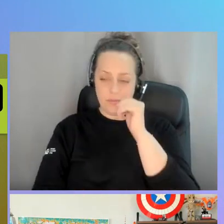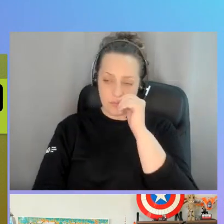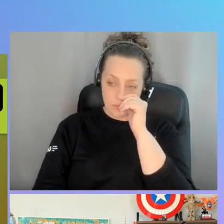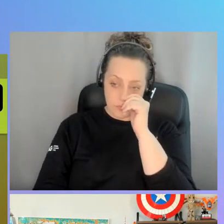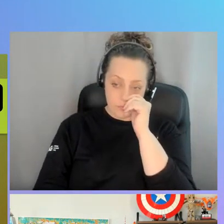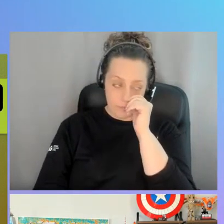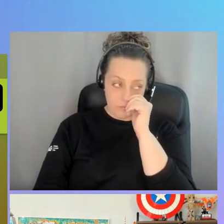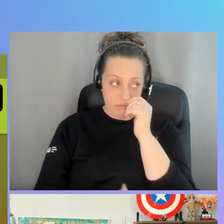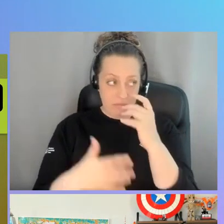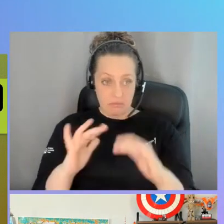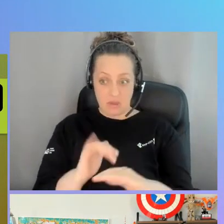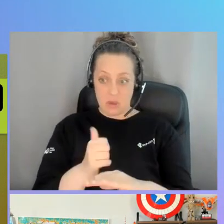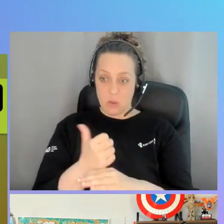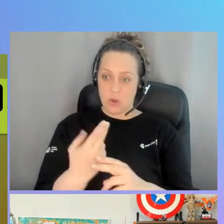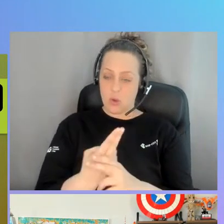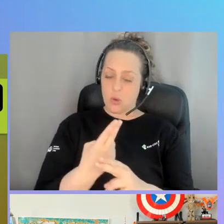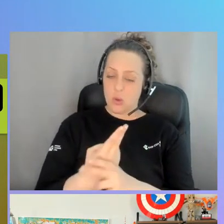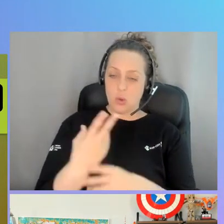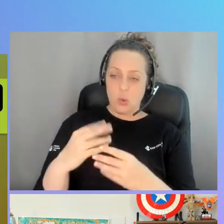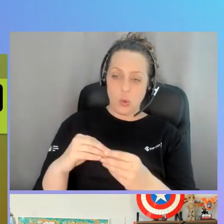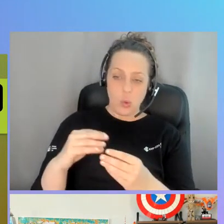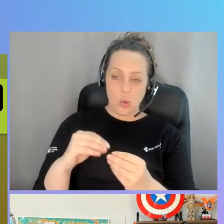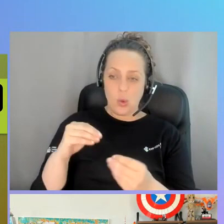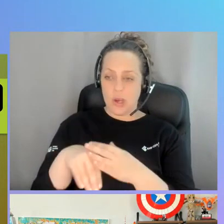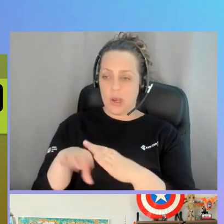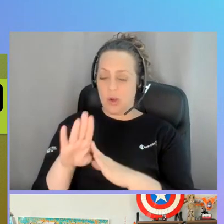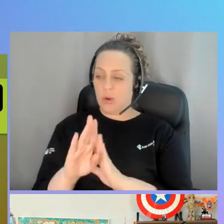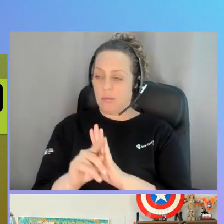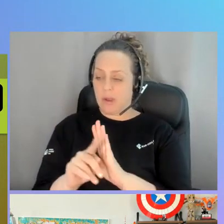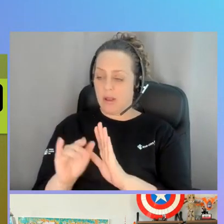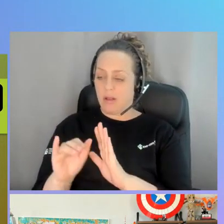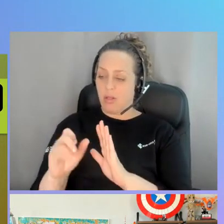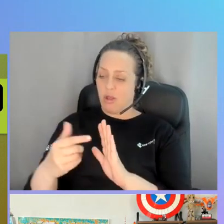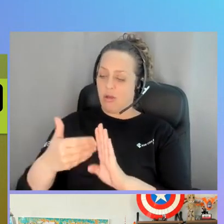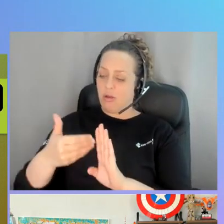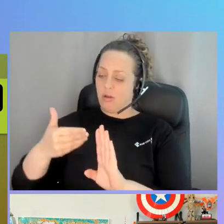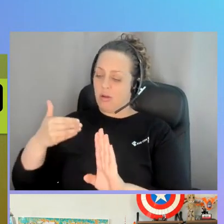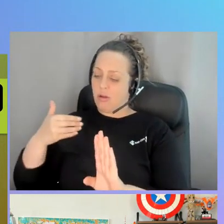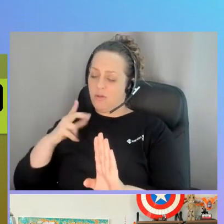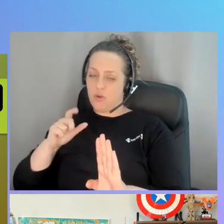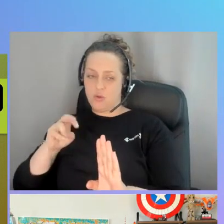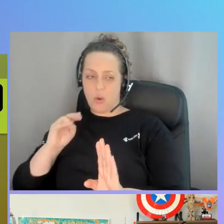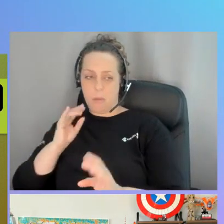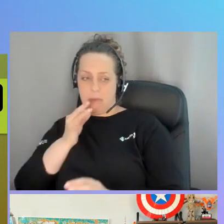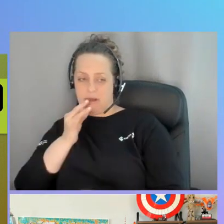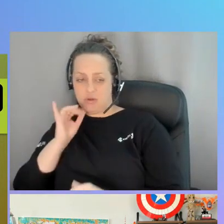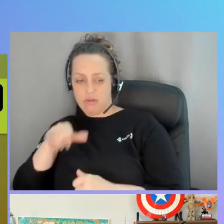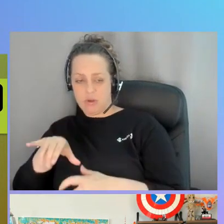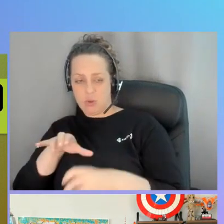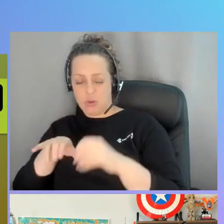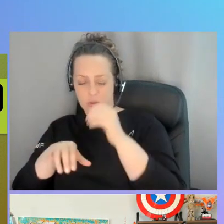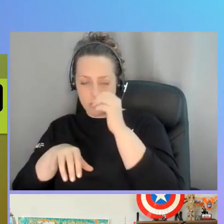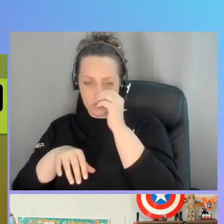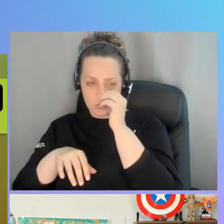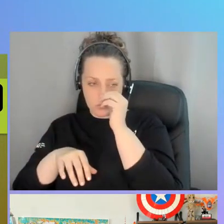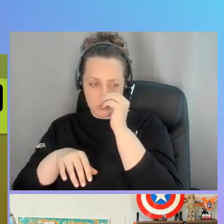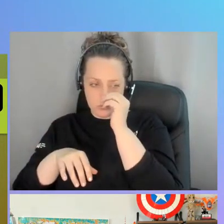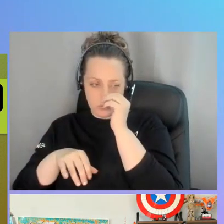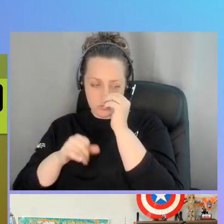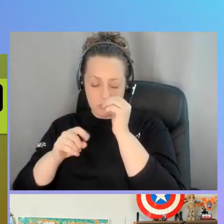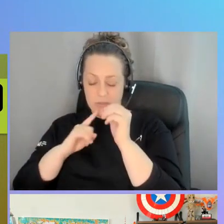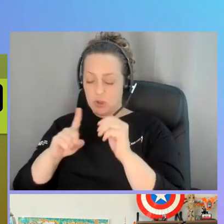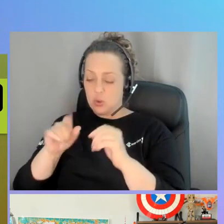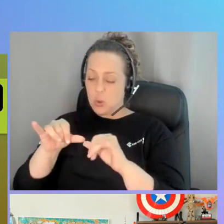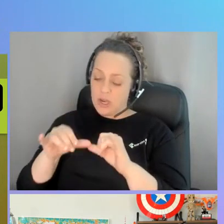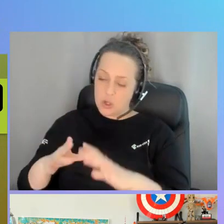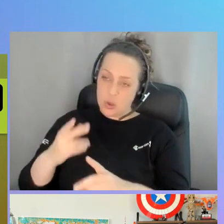that creating user stories within your backlog? If you're a scrum master, is that making sure your engineers are